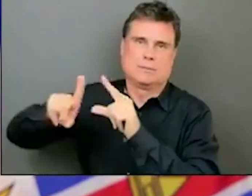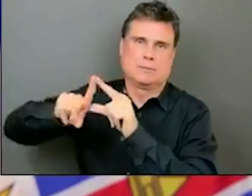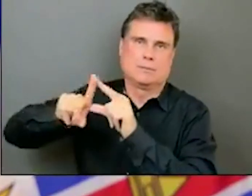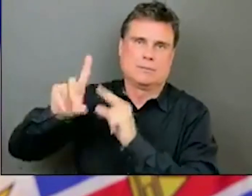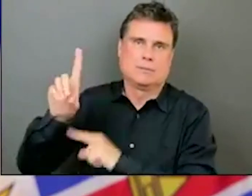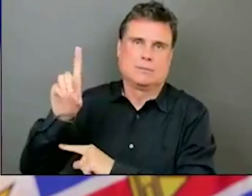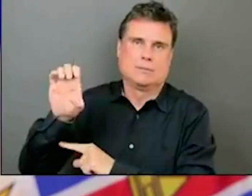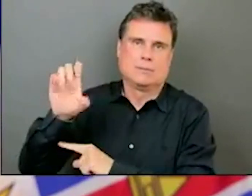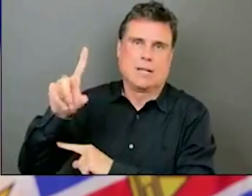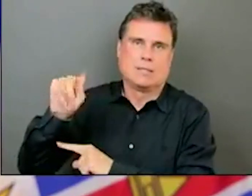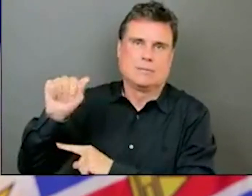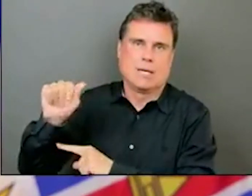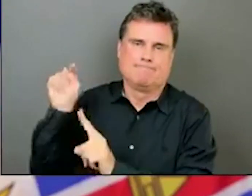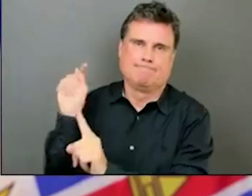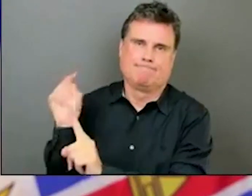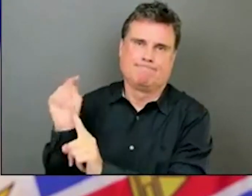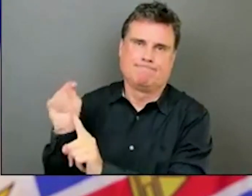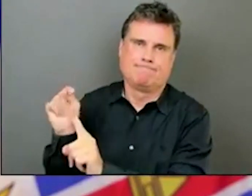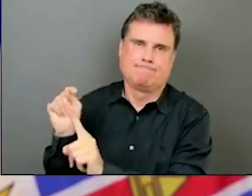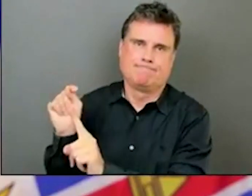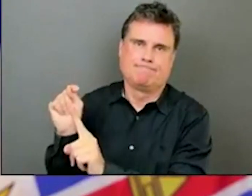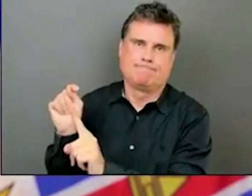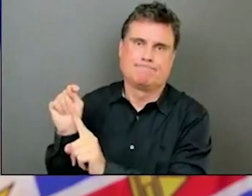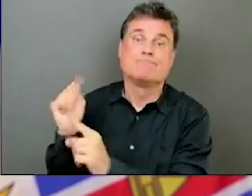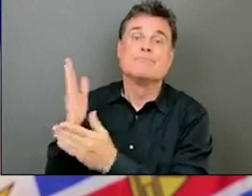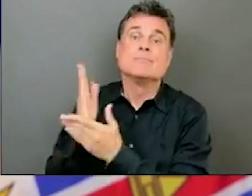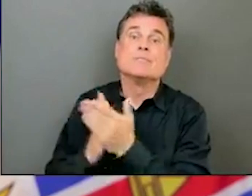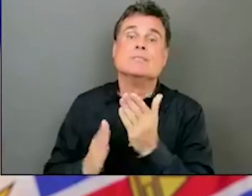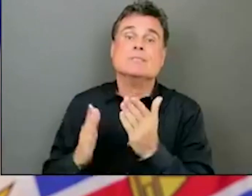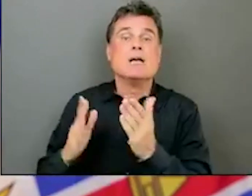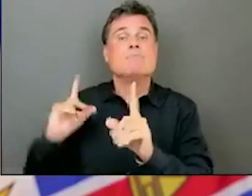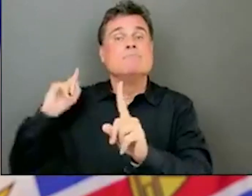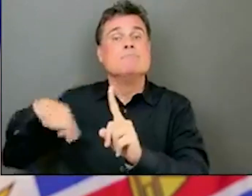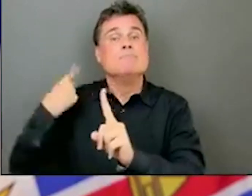severe illness, and it's people who've been in hospital for some time,